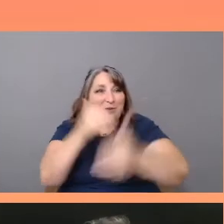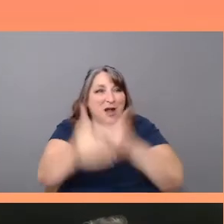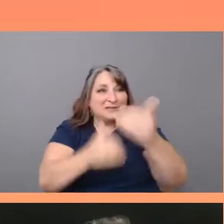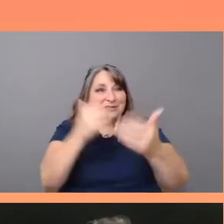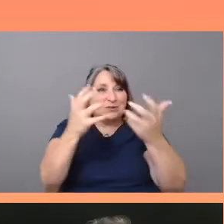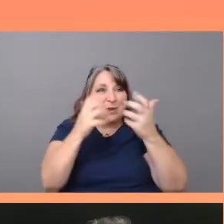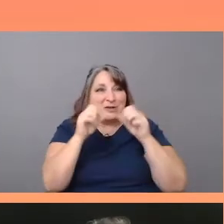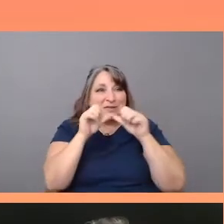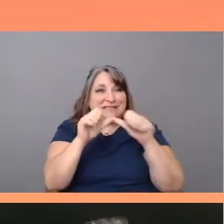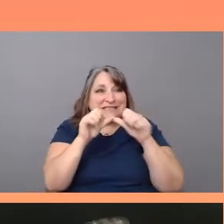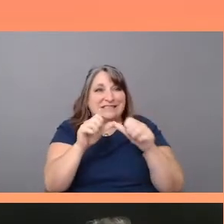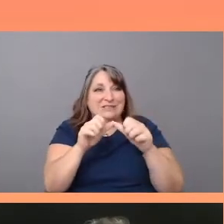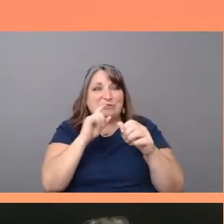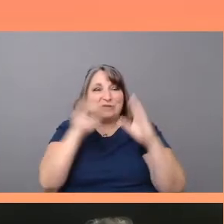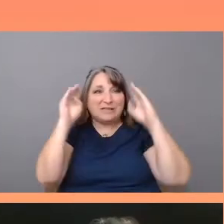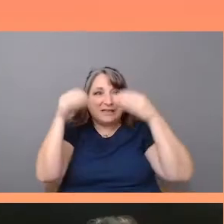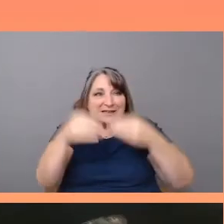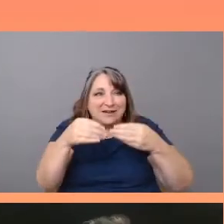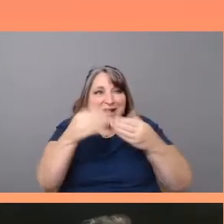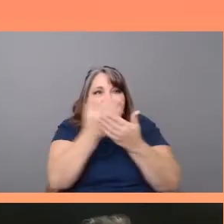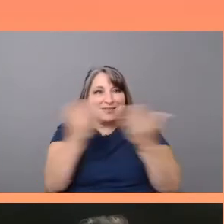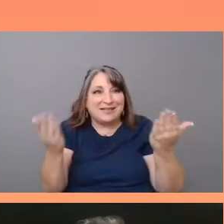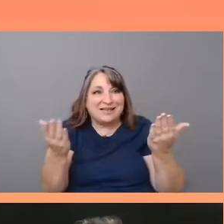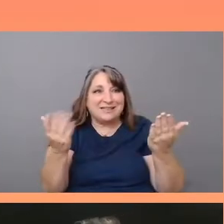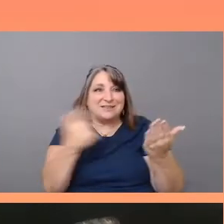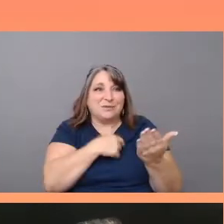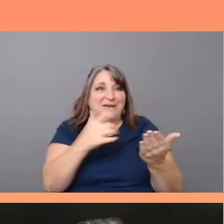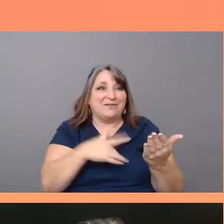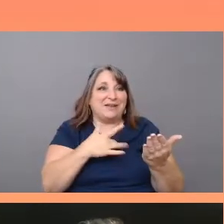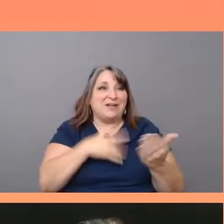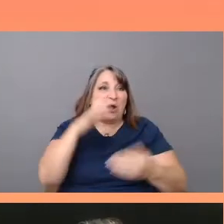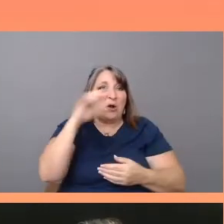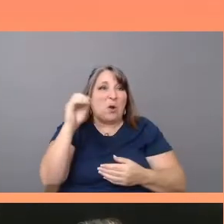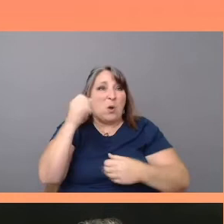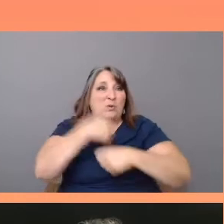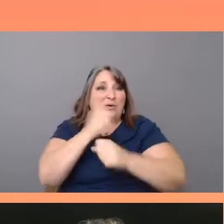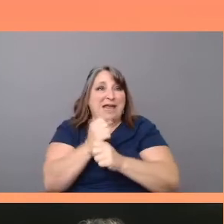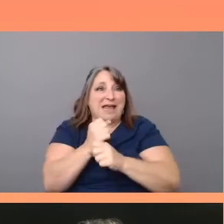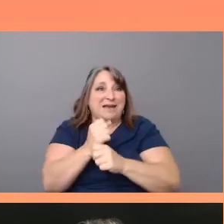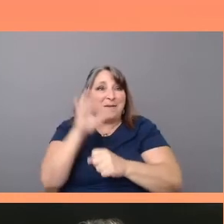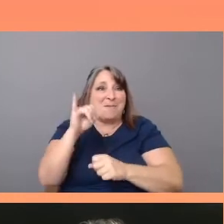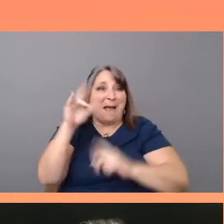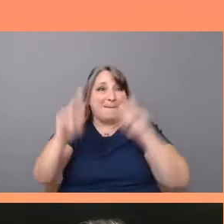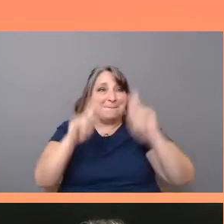like, zone in on things that we feel are co-created by folks who are making films as well.